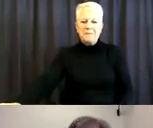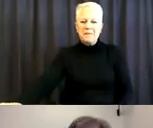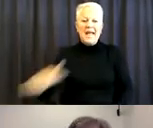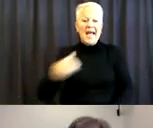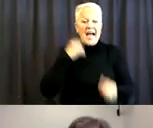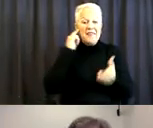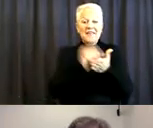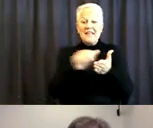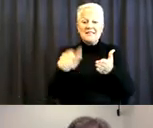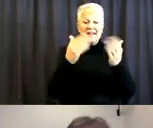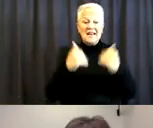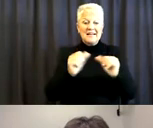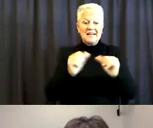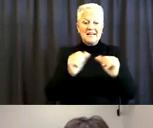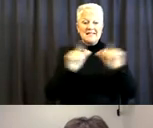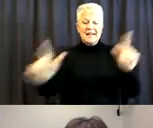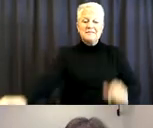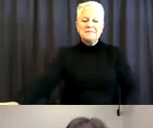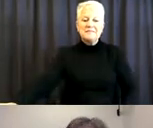I think that's it. Next slide.